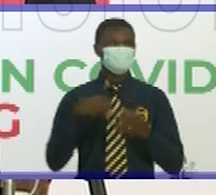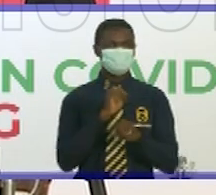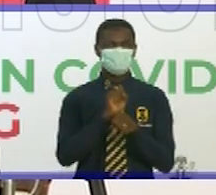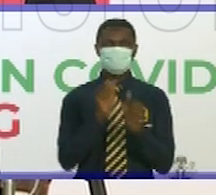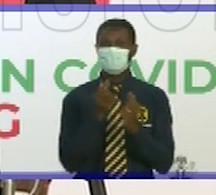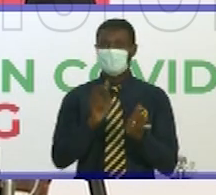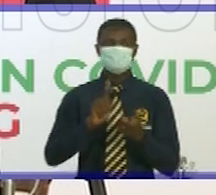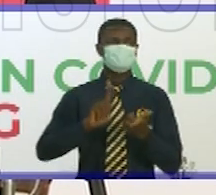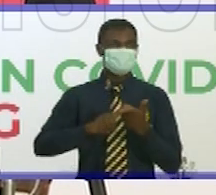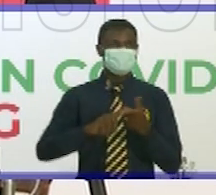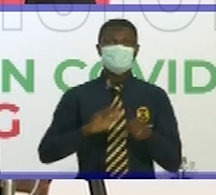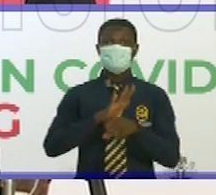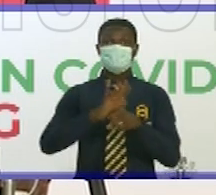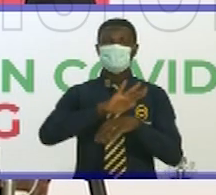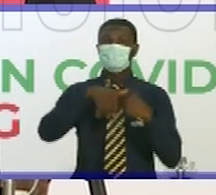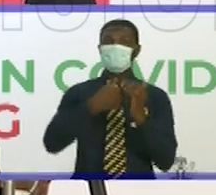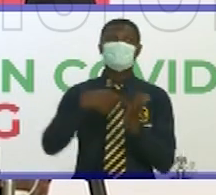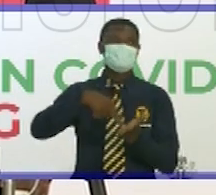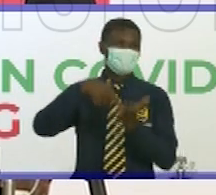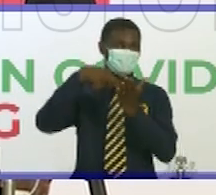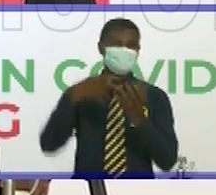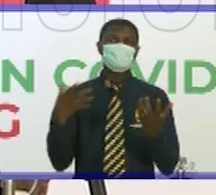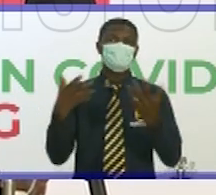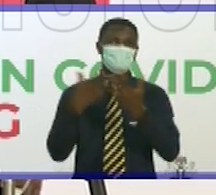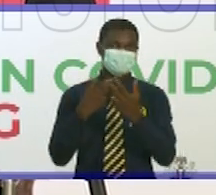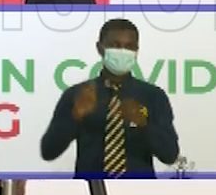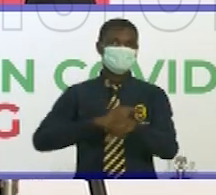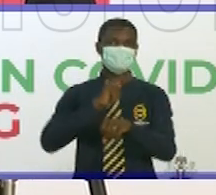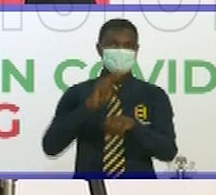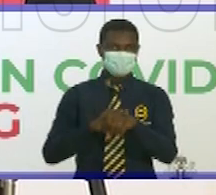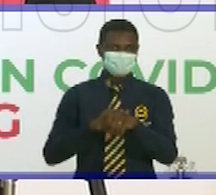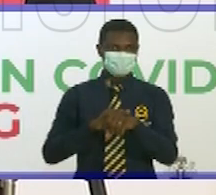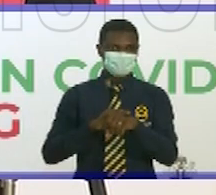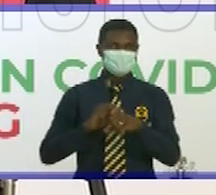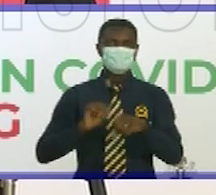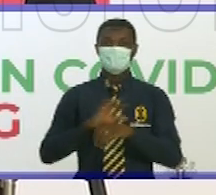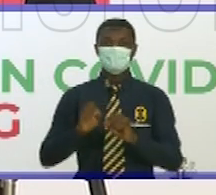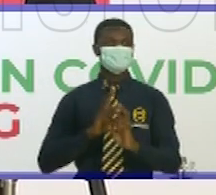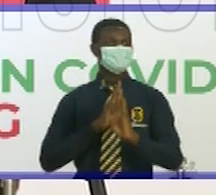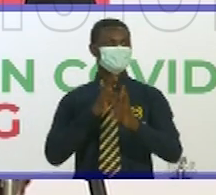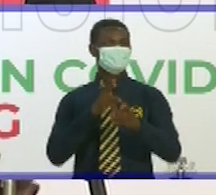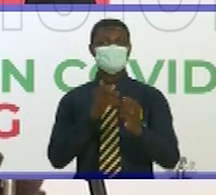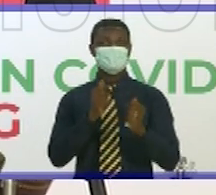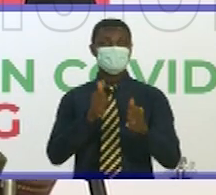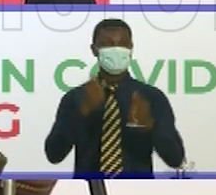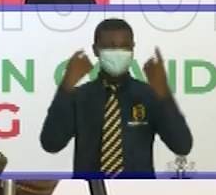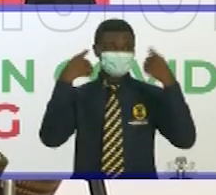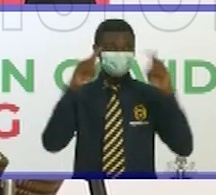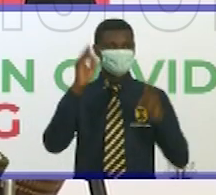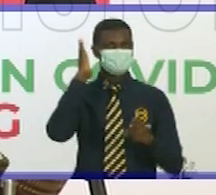the requirements in line with the national COVID response. And as soon as they do so, we will sign them